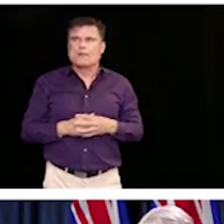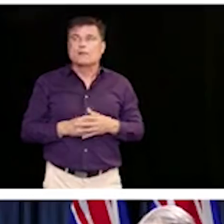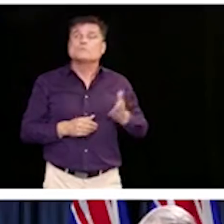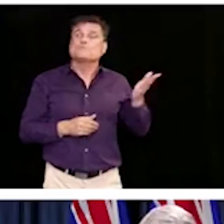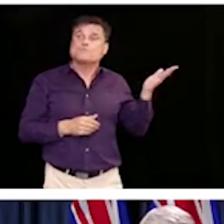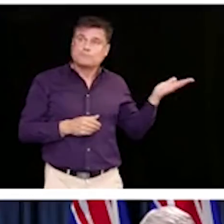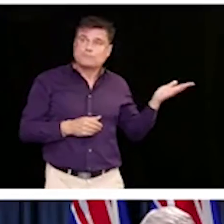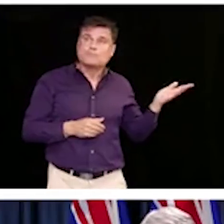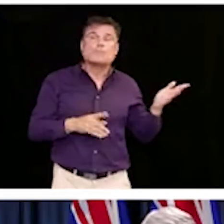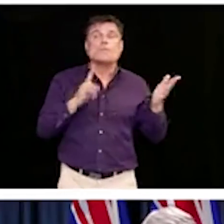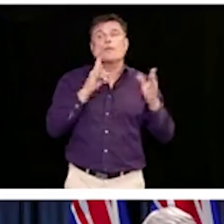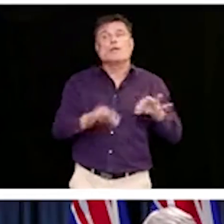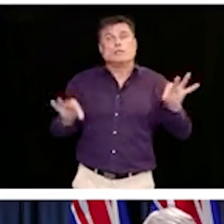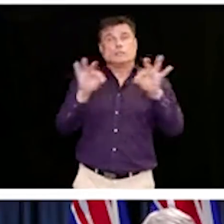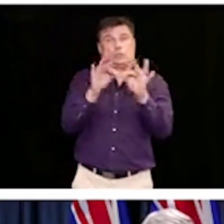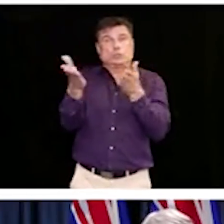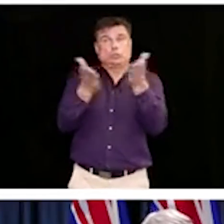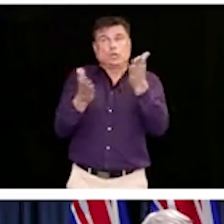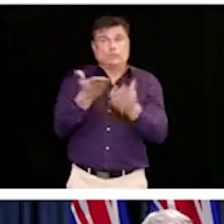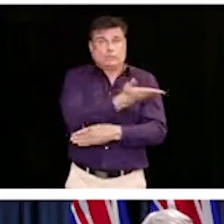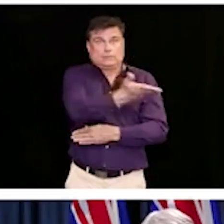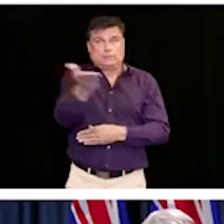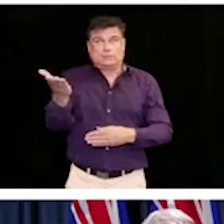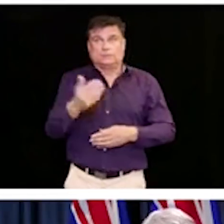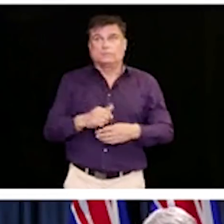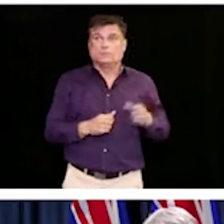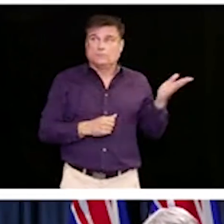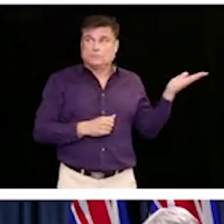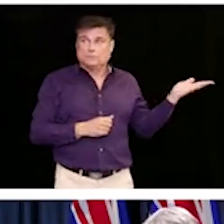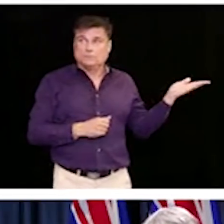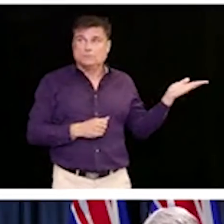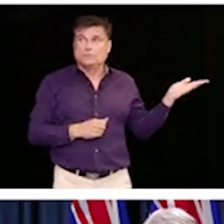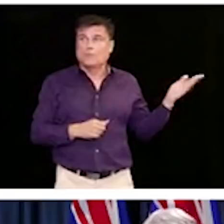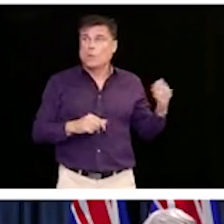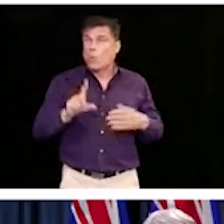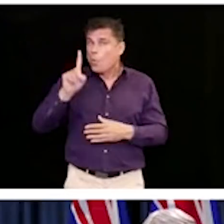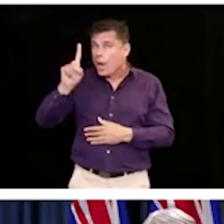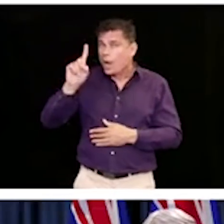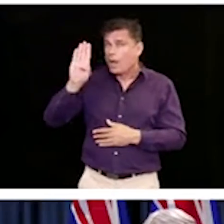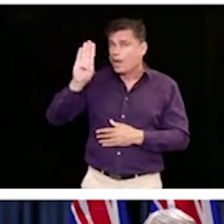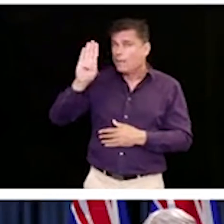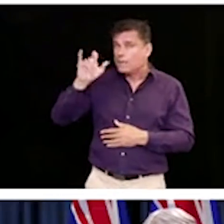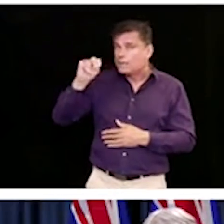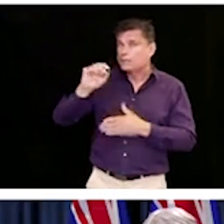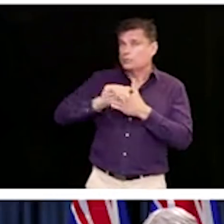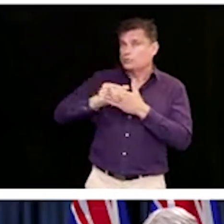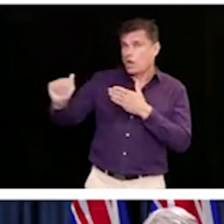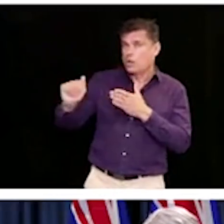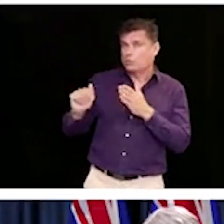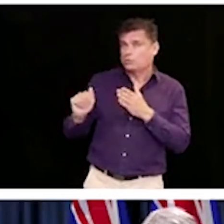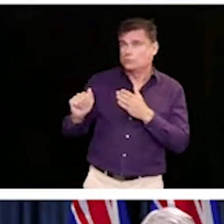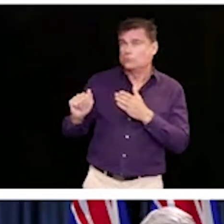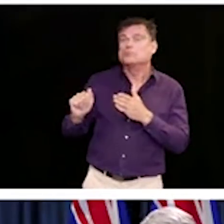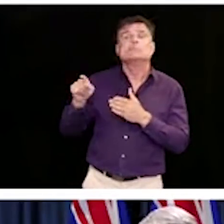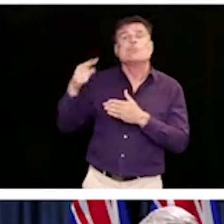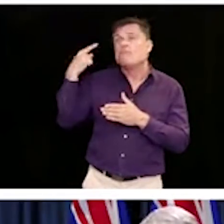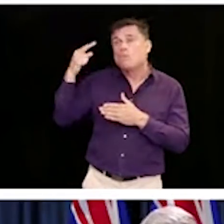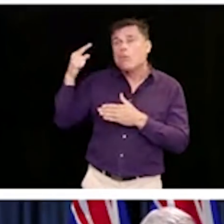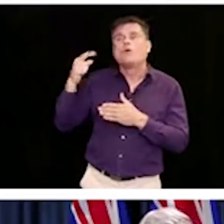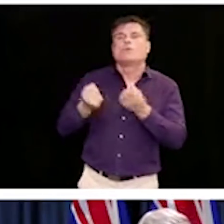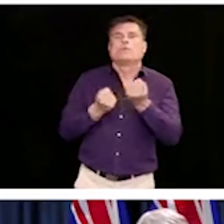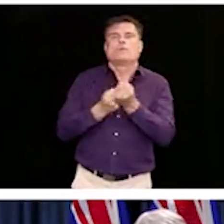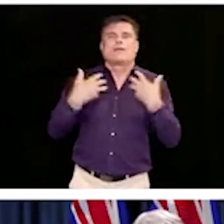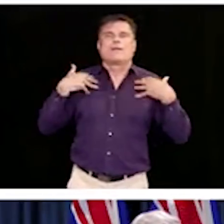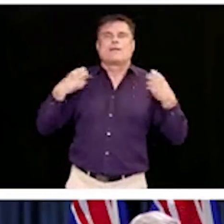So critical services, starting with critical services. $1 billion to support healthcare response measures, and these again are from the